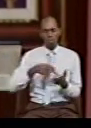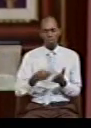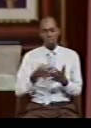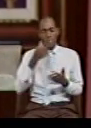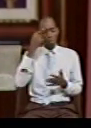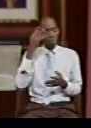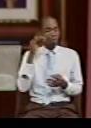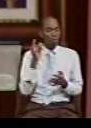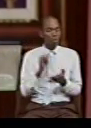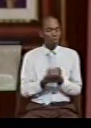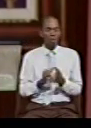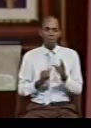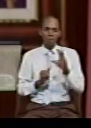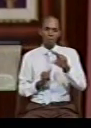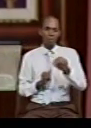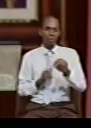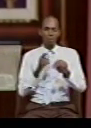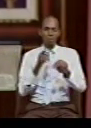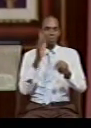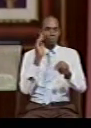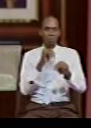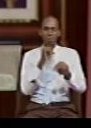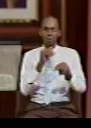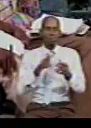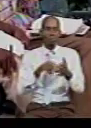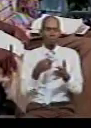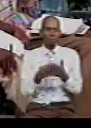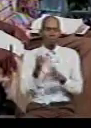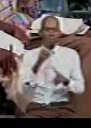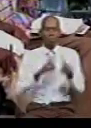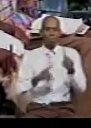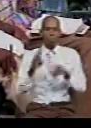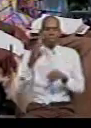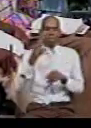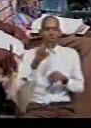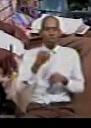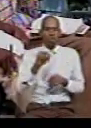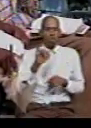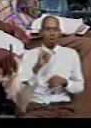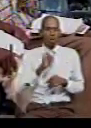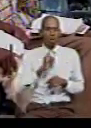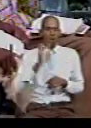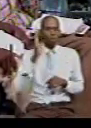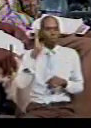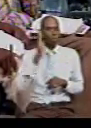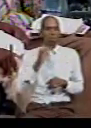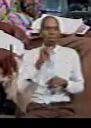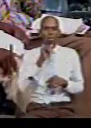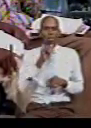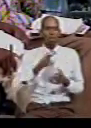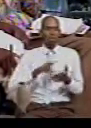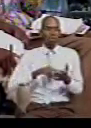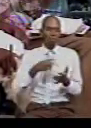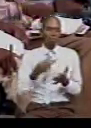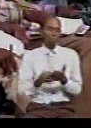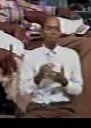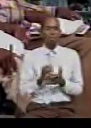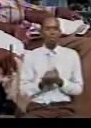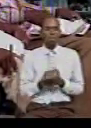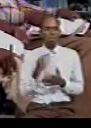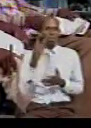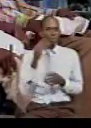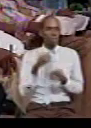will not fall. I say, no, I will not fall. Look at what it says in that